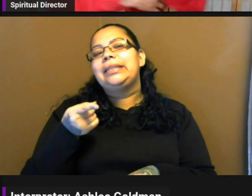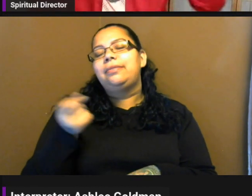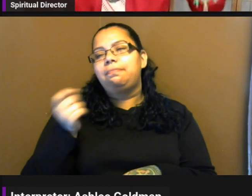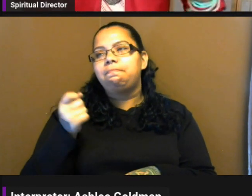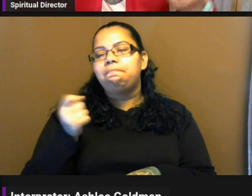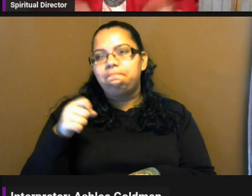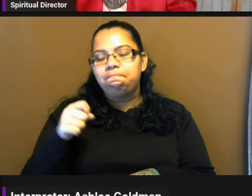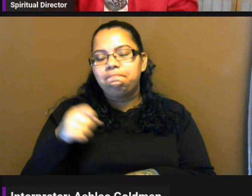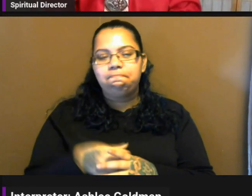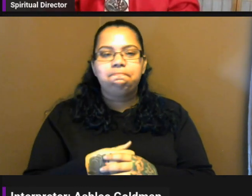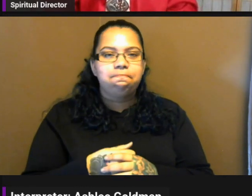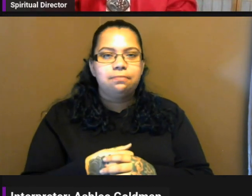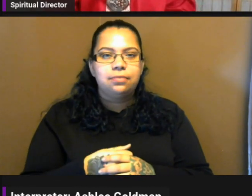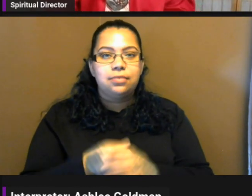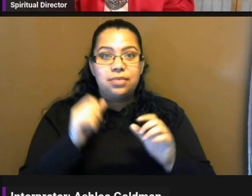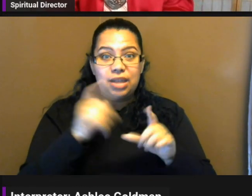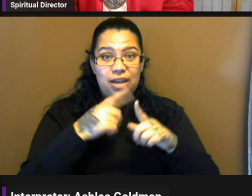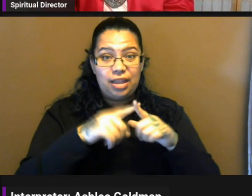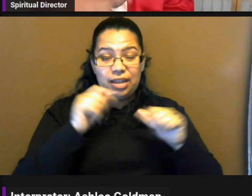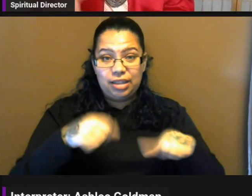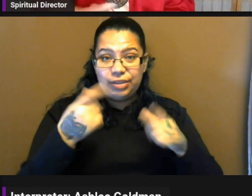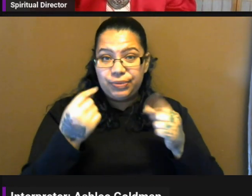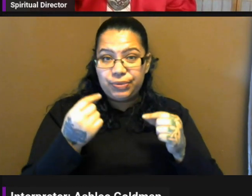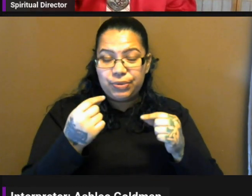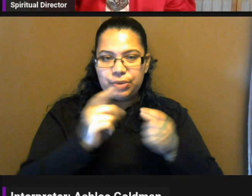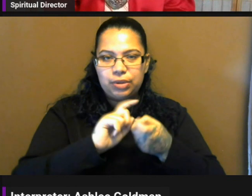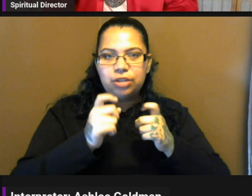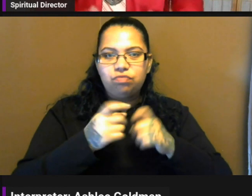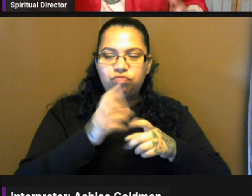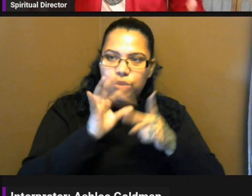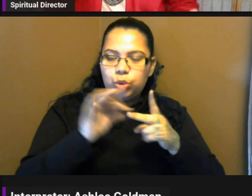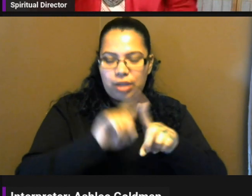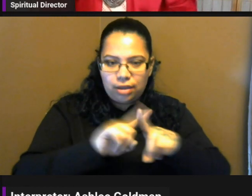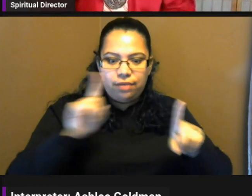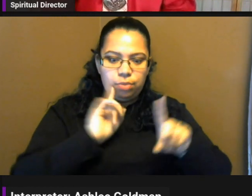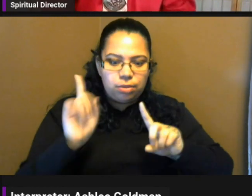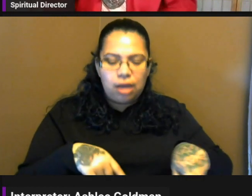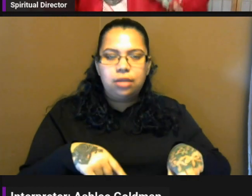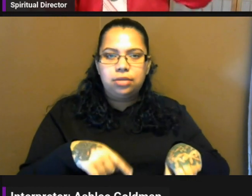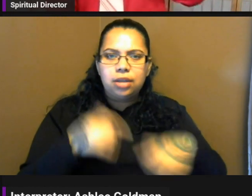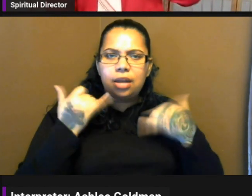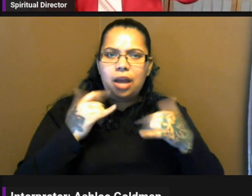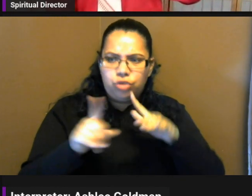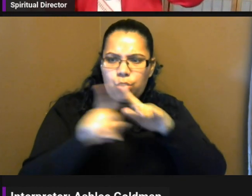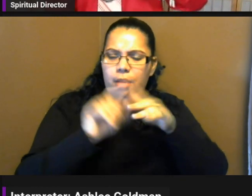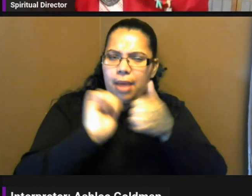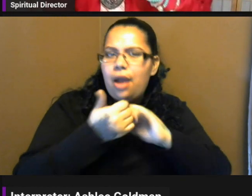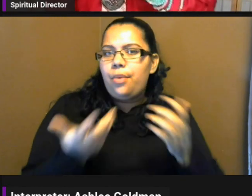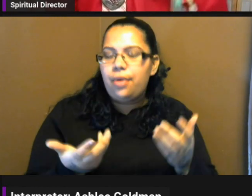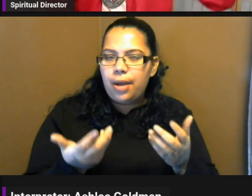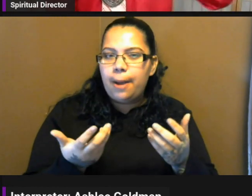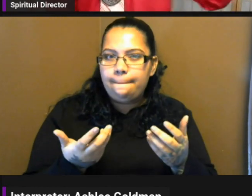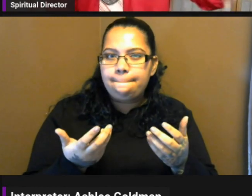Okay. And then we get to choose a different response. We get to choose a different level of how do I now show up? So